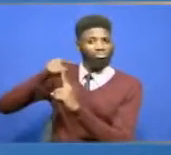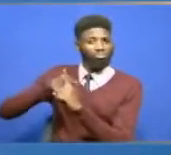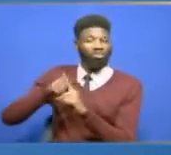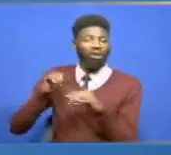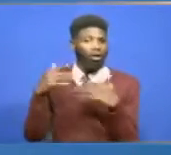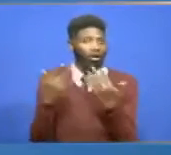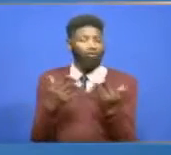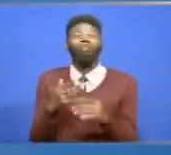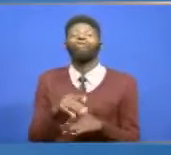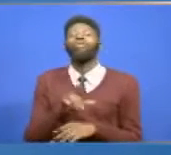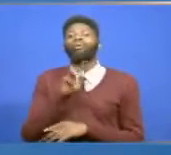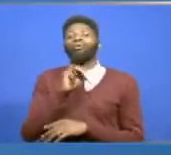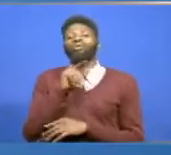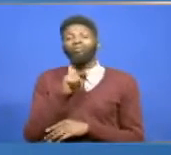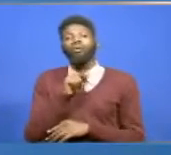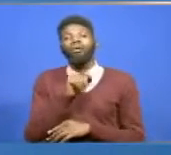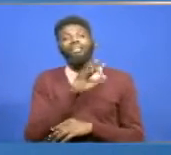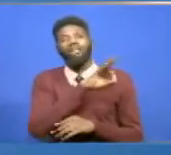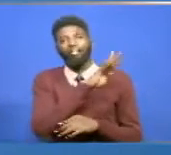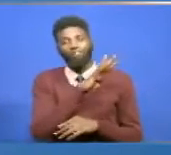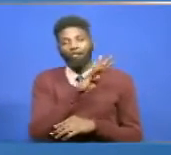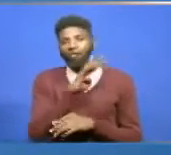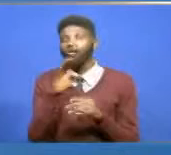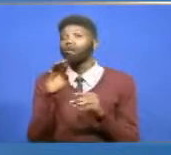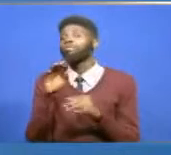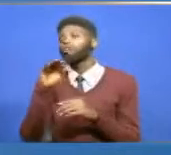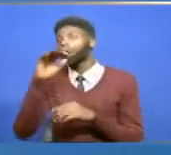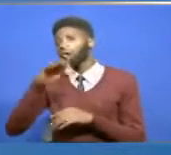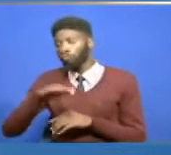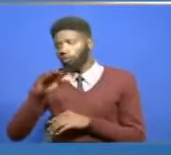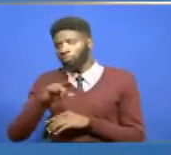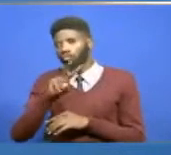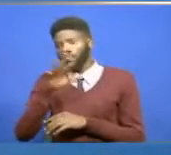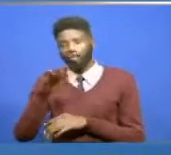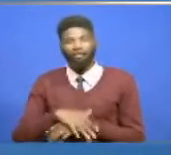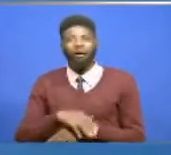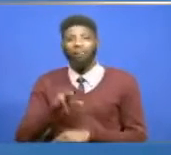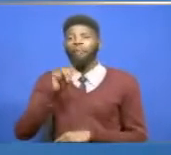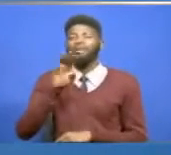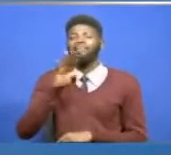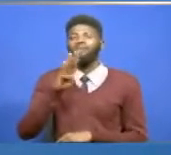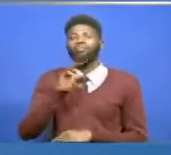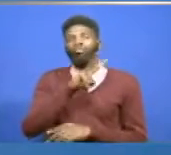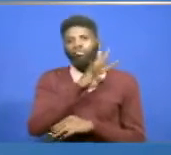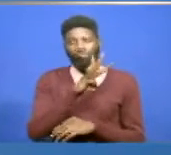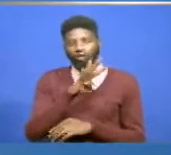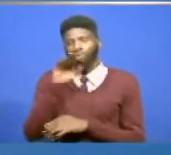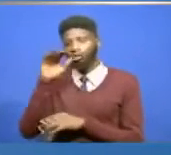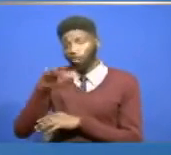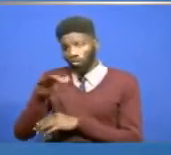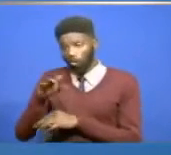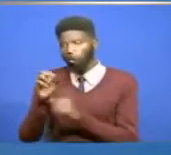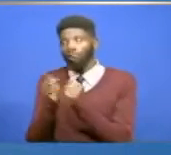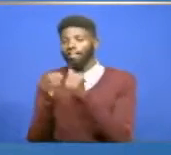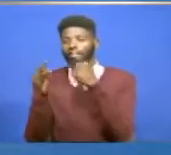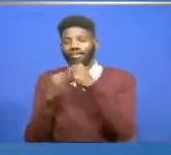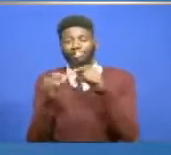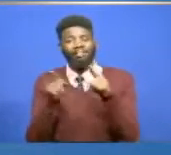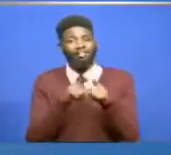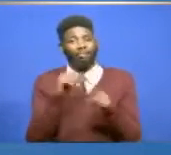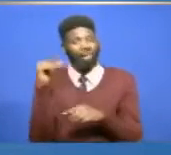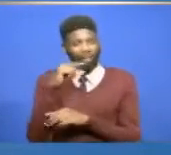of 34, lows of 25. Marsabit highs of 24 and lows of 18. Garissa highs of 32 and lows